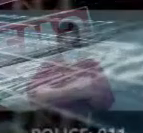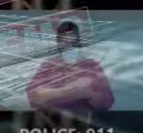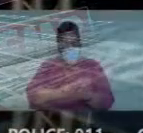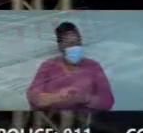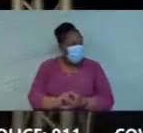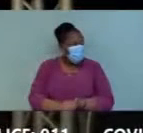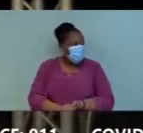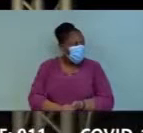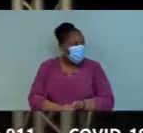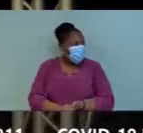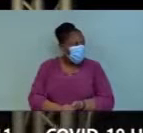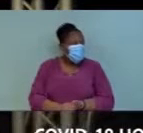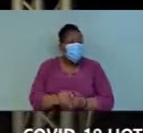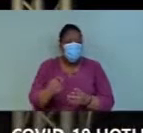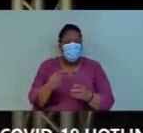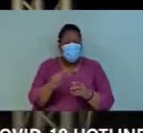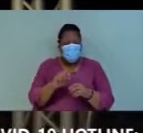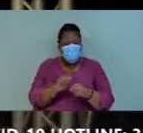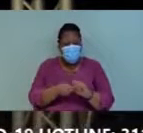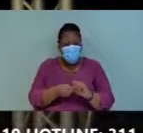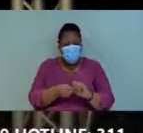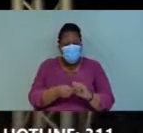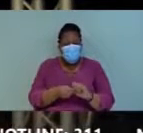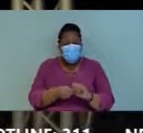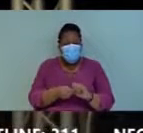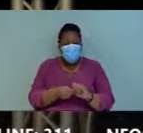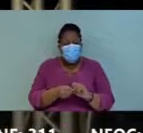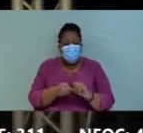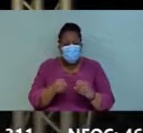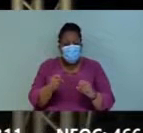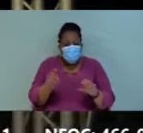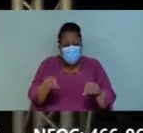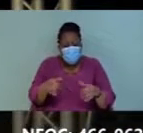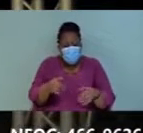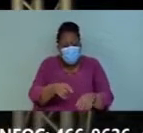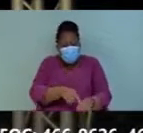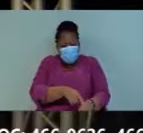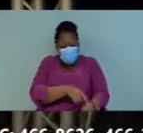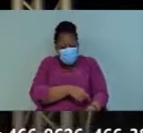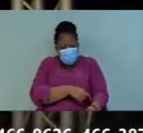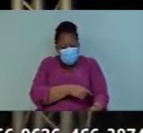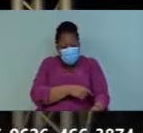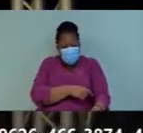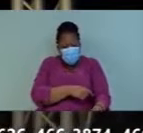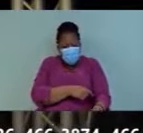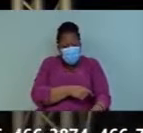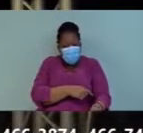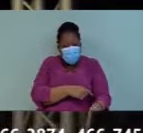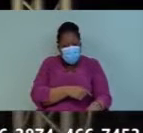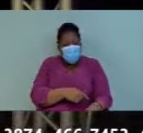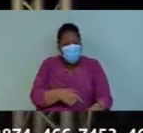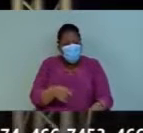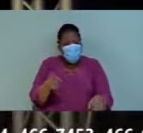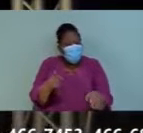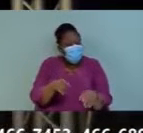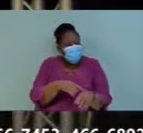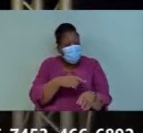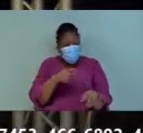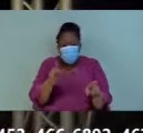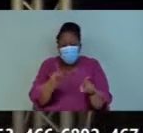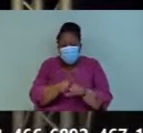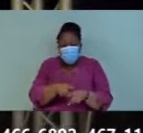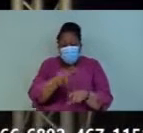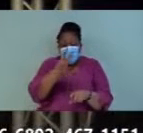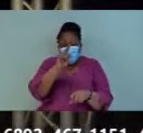In other news, Chief Medical Officer Dr. Hazel Laws says patients infected with the novel coronavirus in St. Kitts and Nevis can